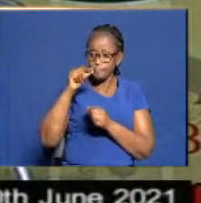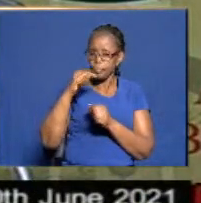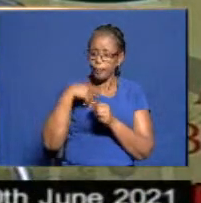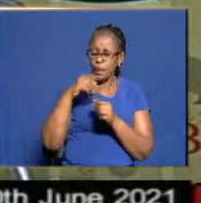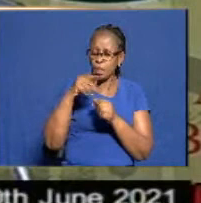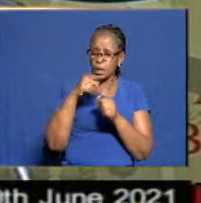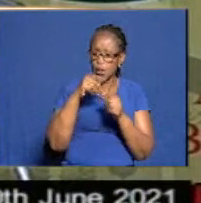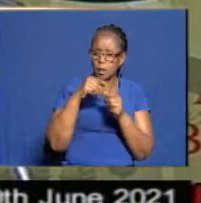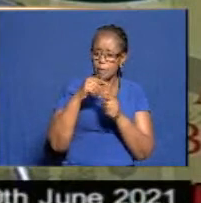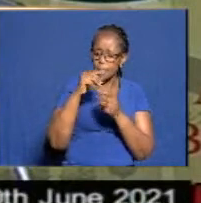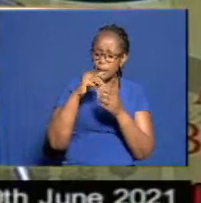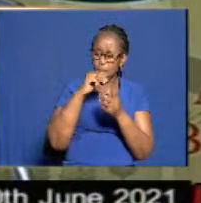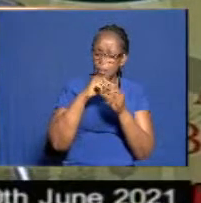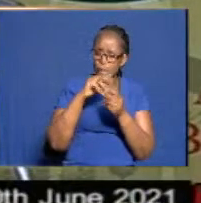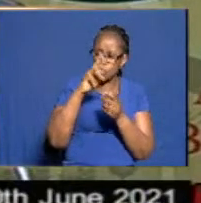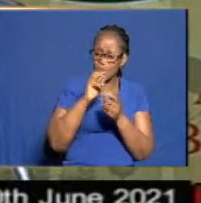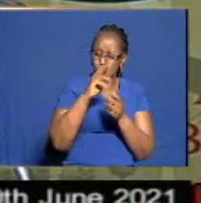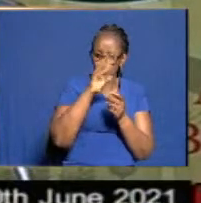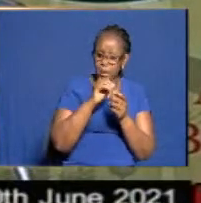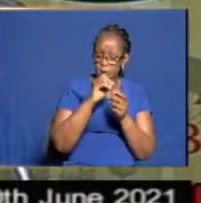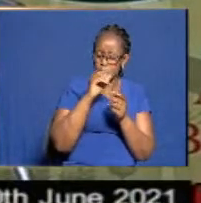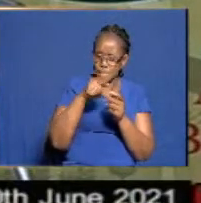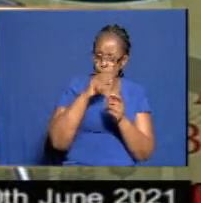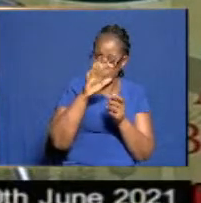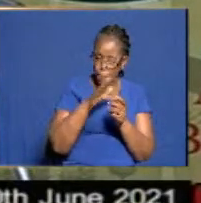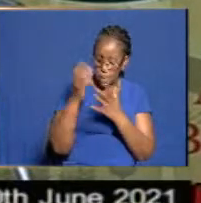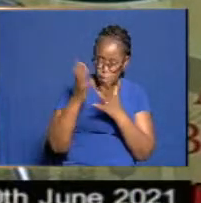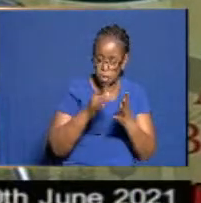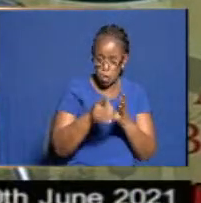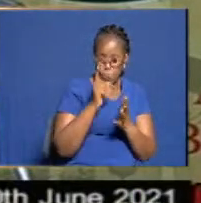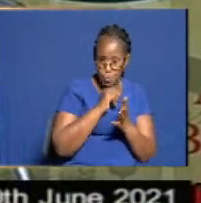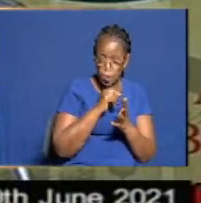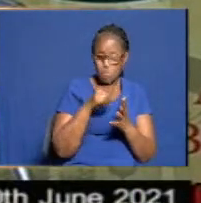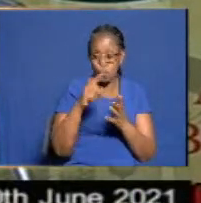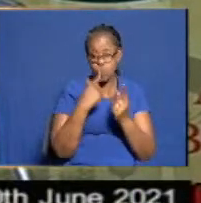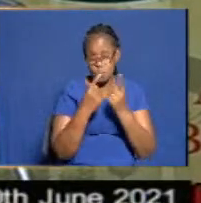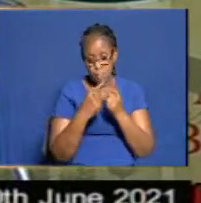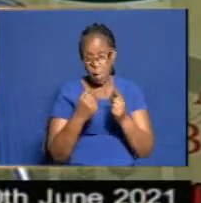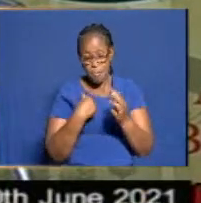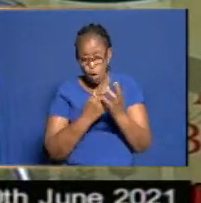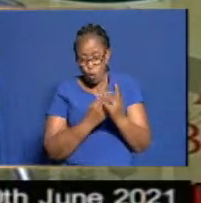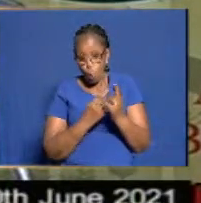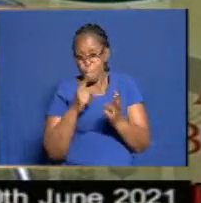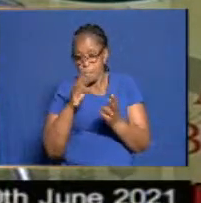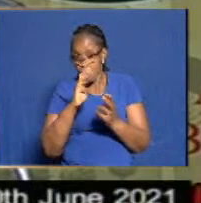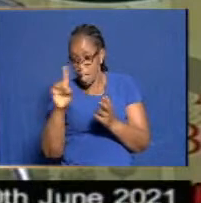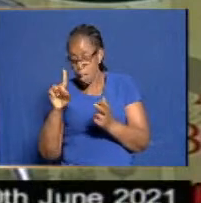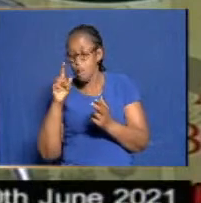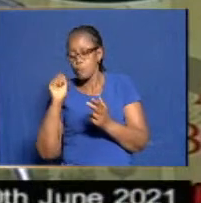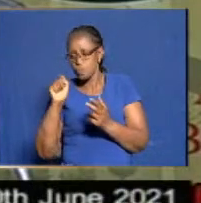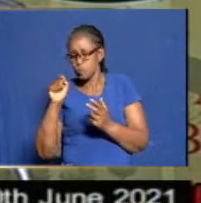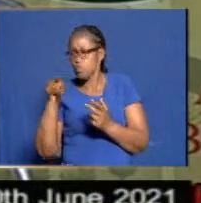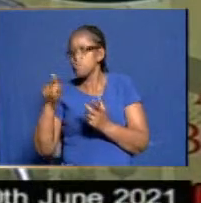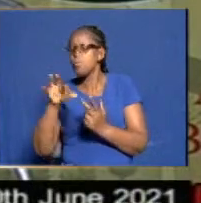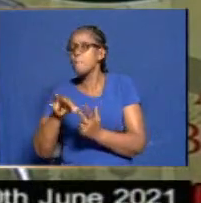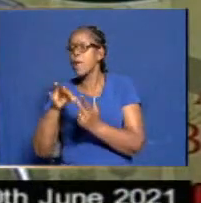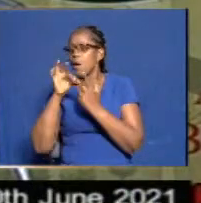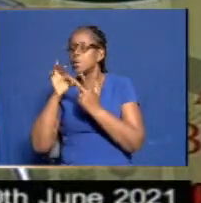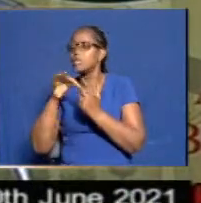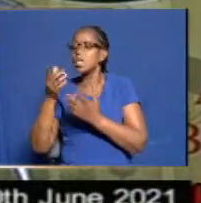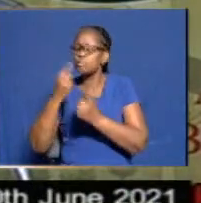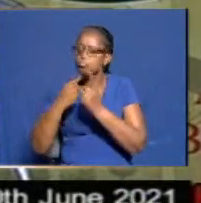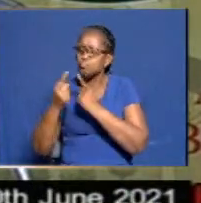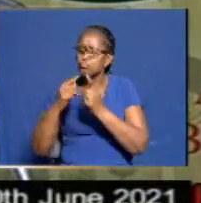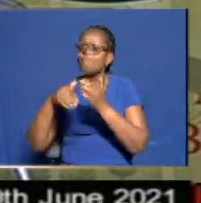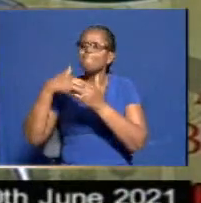to this House in early 2020 for consideration. It is my hope that this bill will get necessary priority and approval. Further,